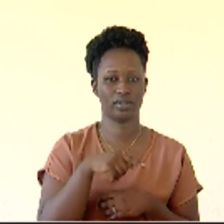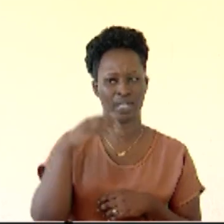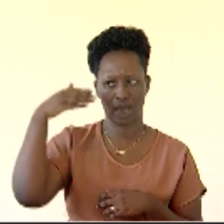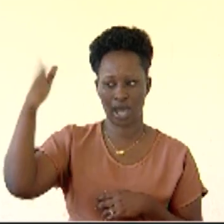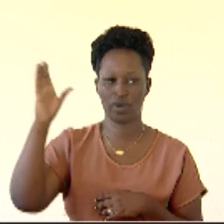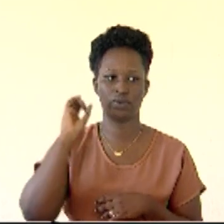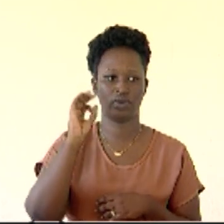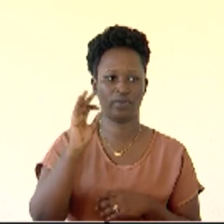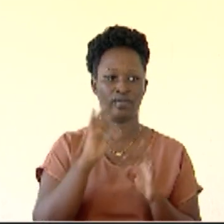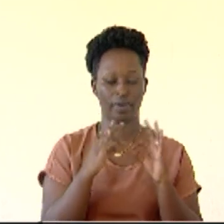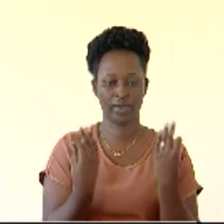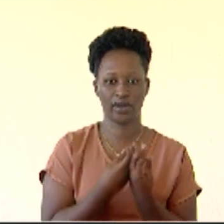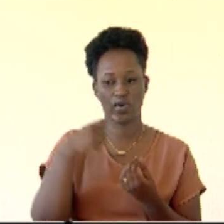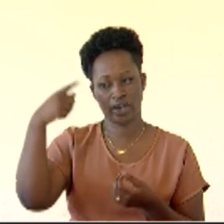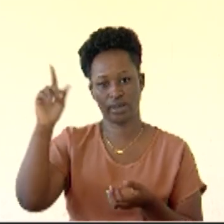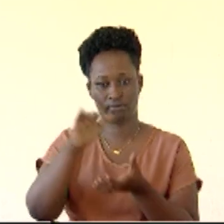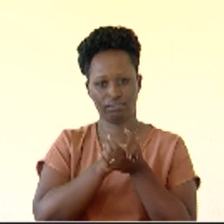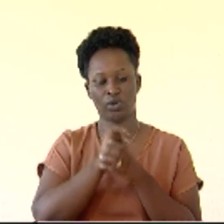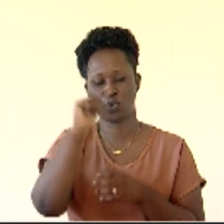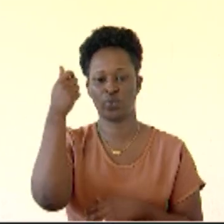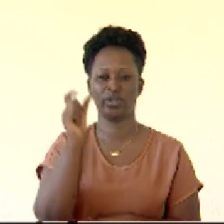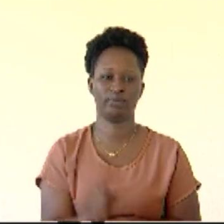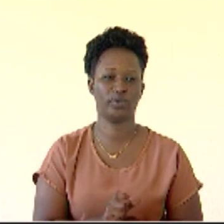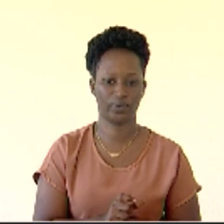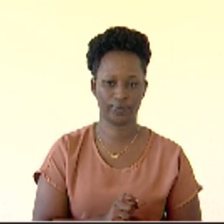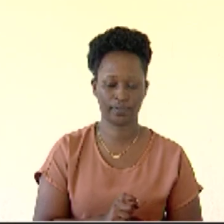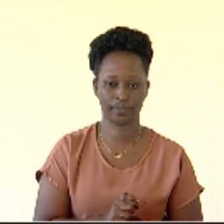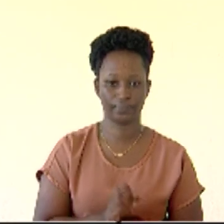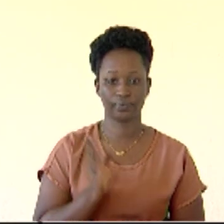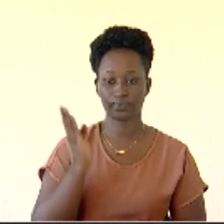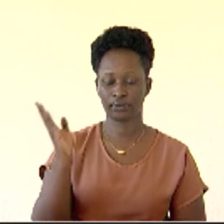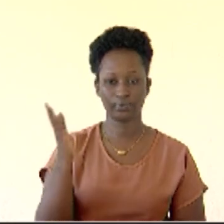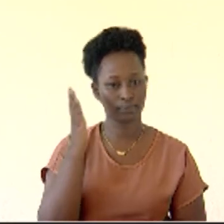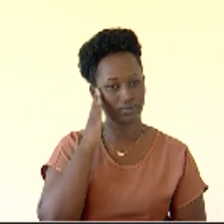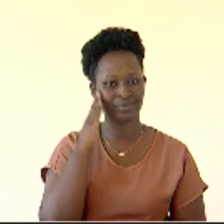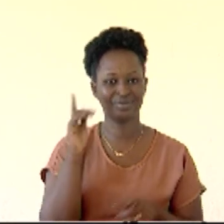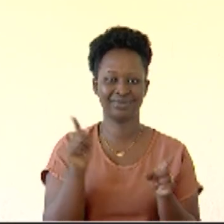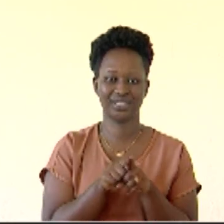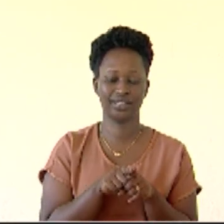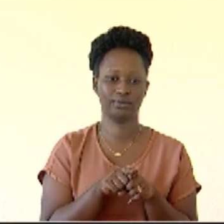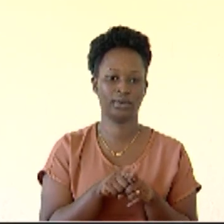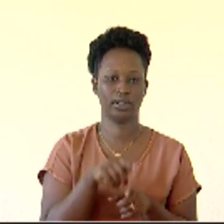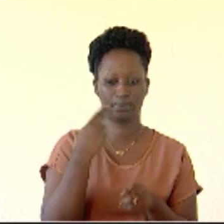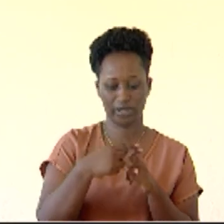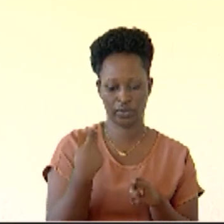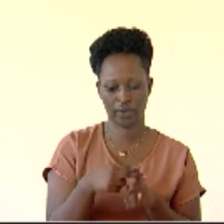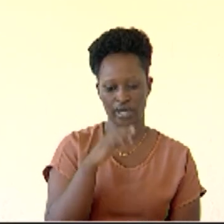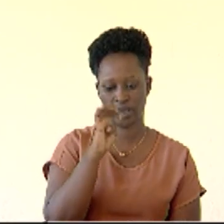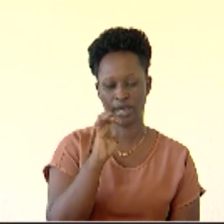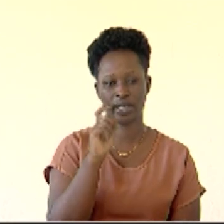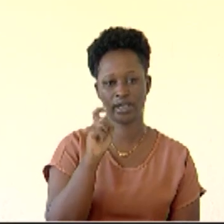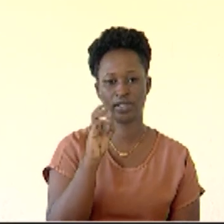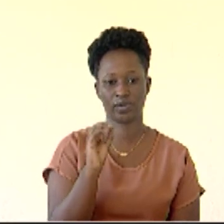family cycles, you go and marry someone outside. So this is known as exogamy. We have